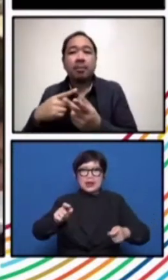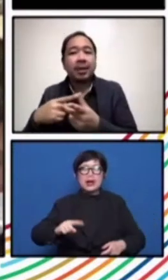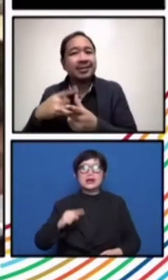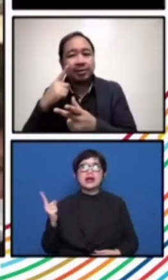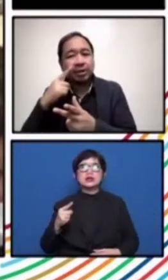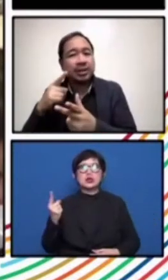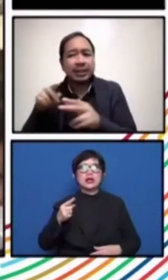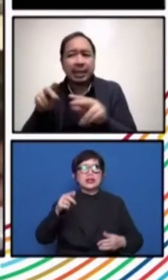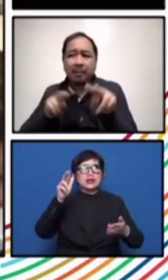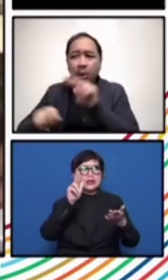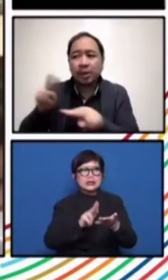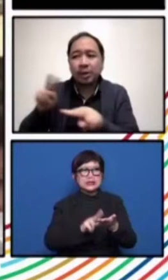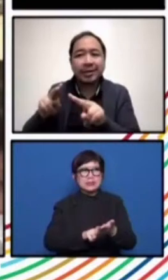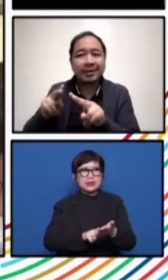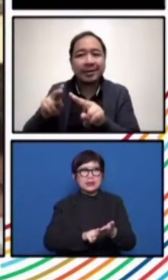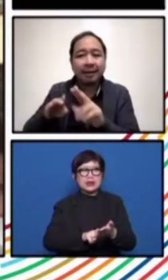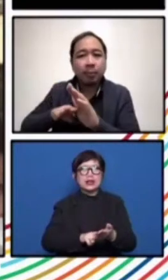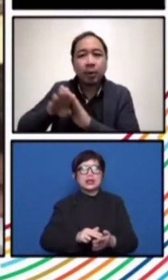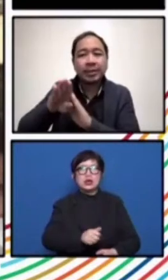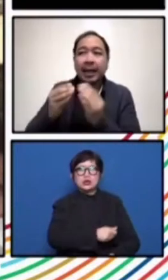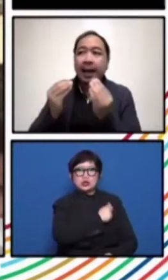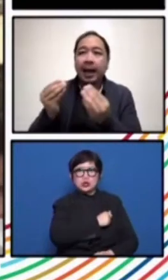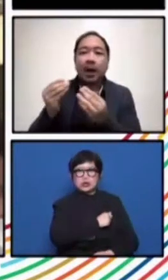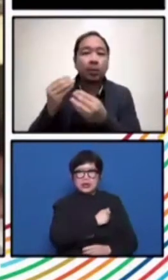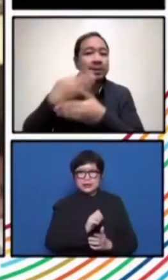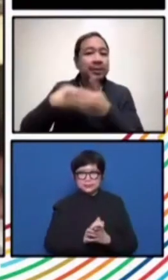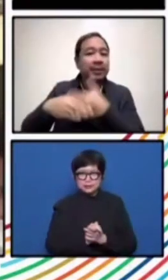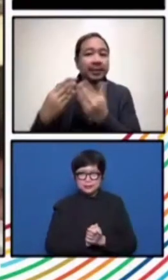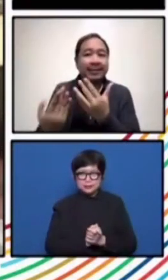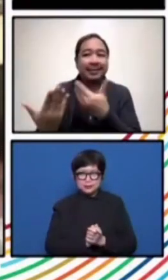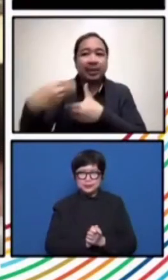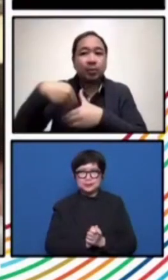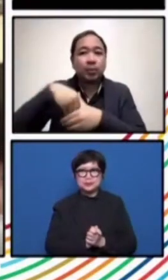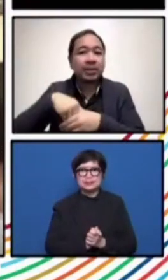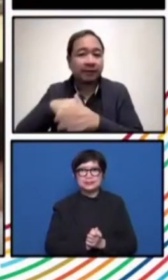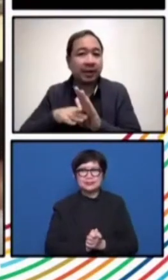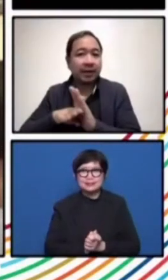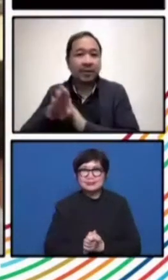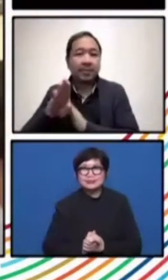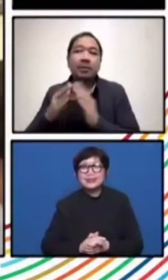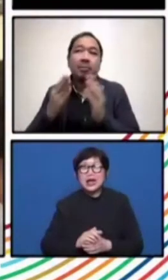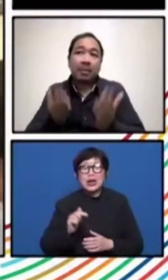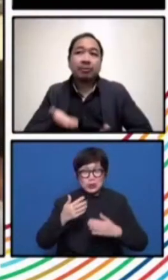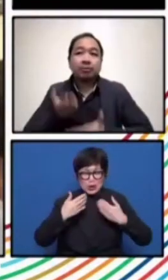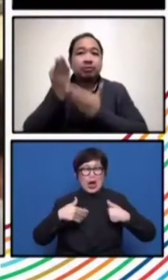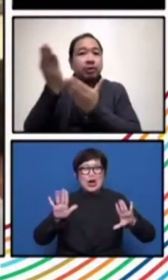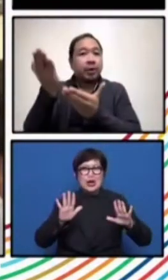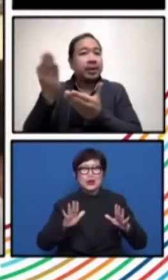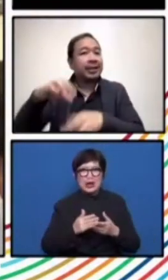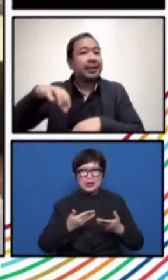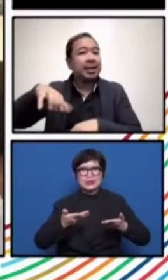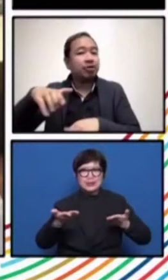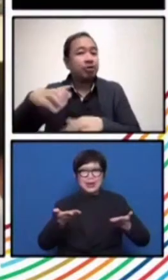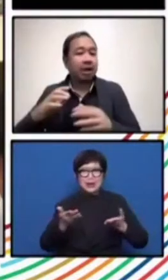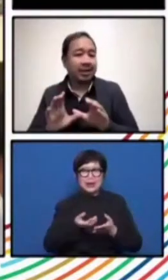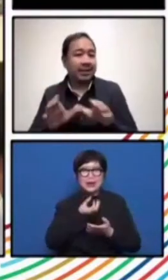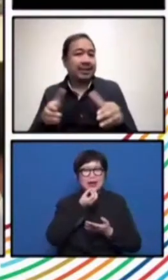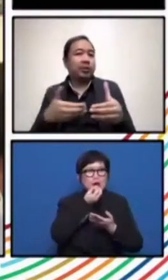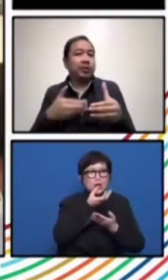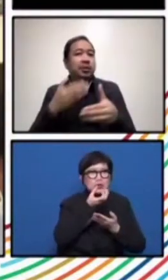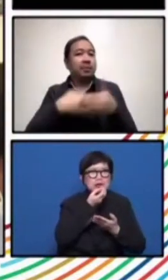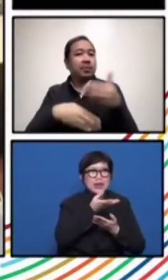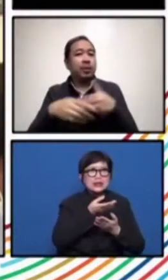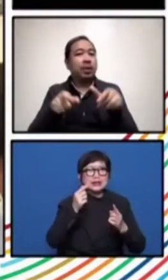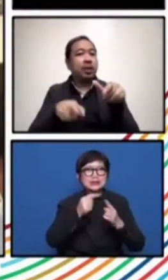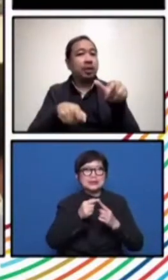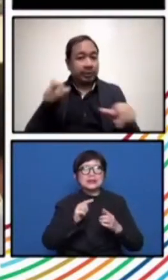disability inclusive development is being done through the National Council for persons with disabilities and